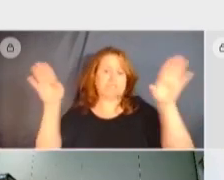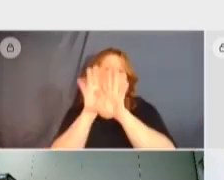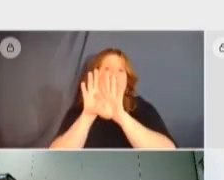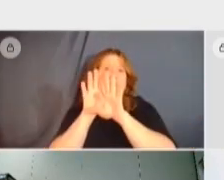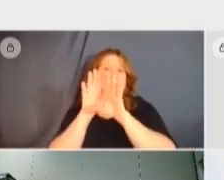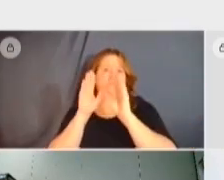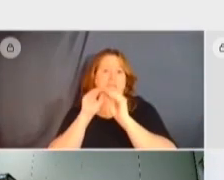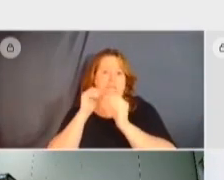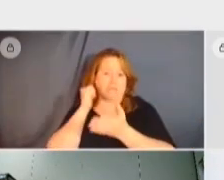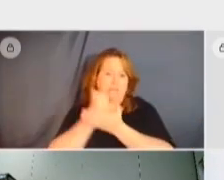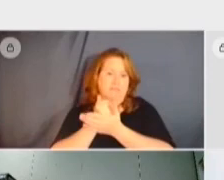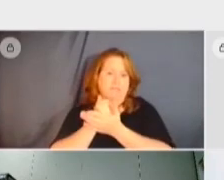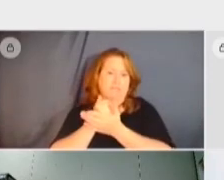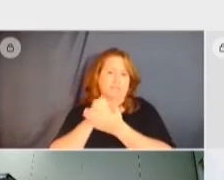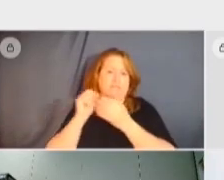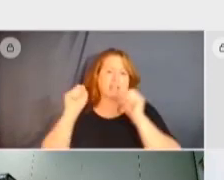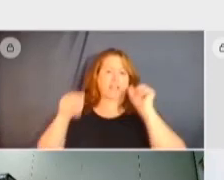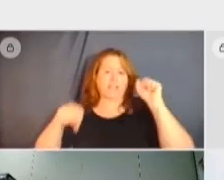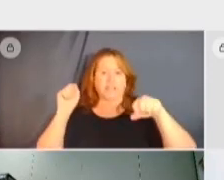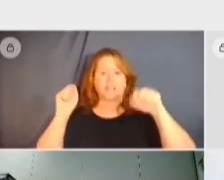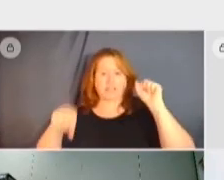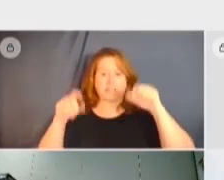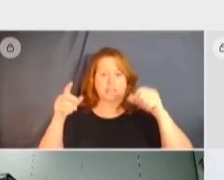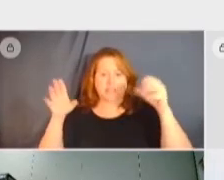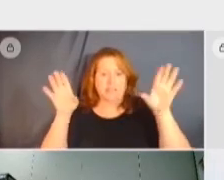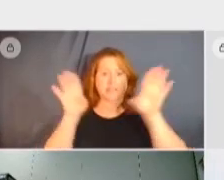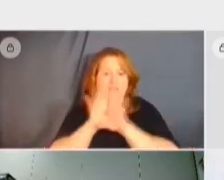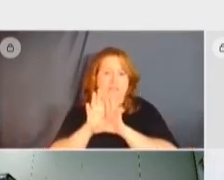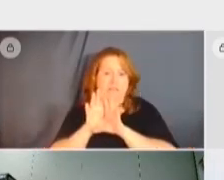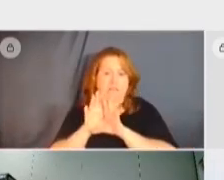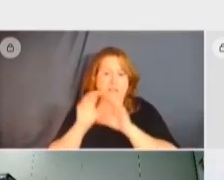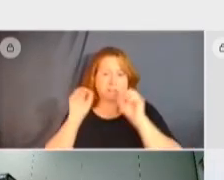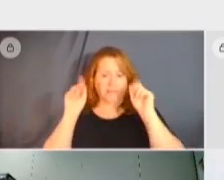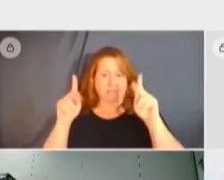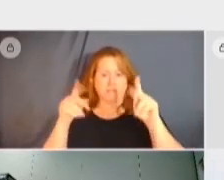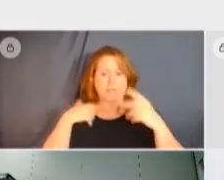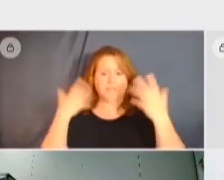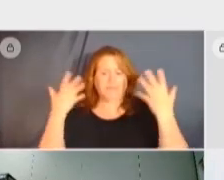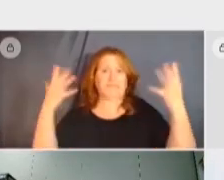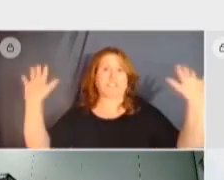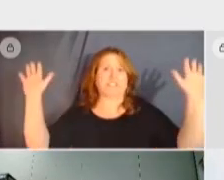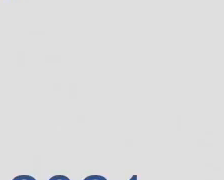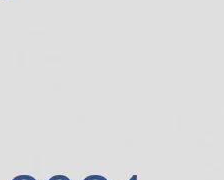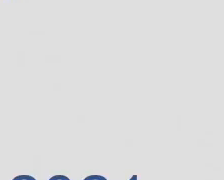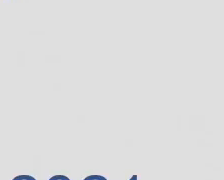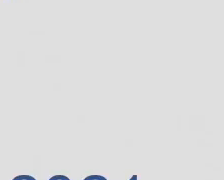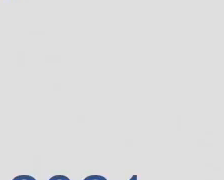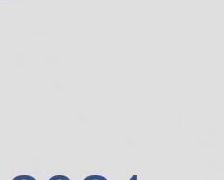aye. Aye. Aye. All right, we're adjourned. Thank you all very much.